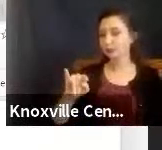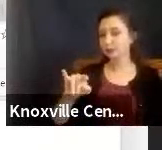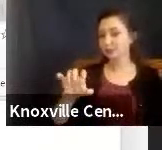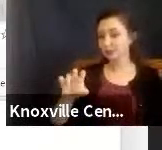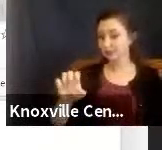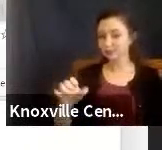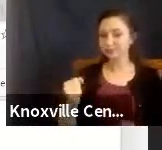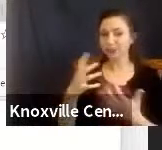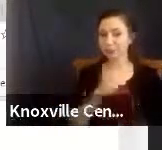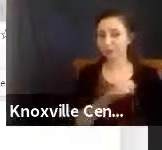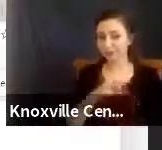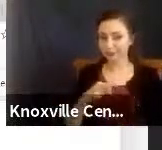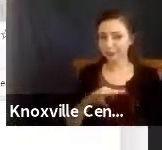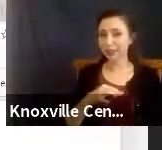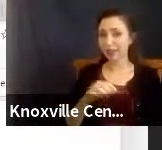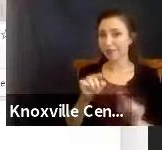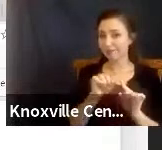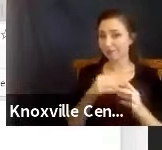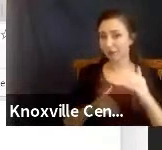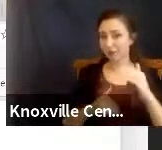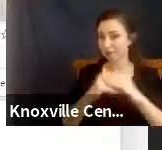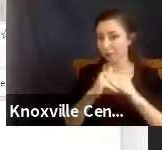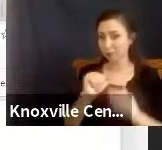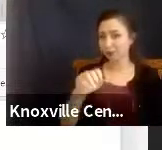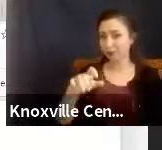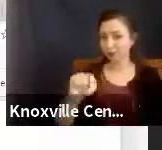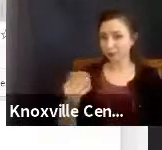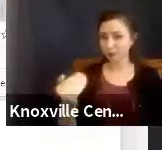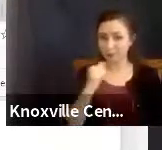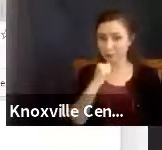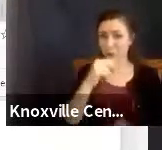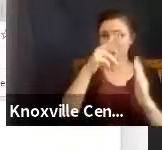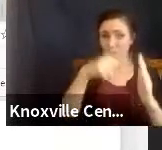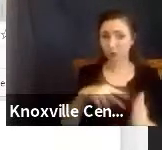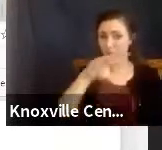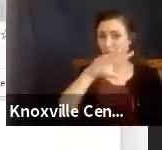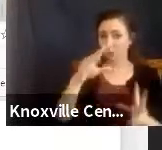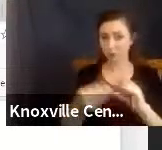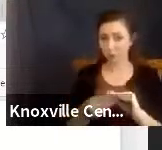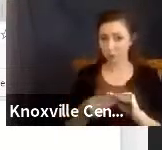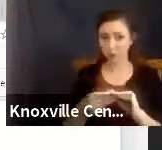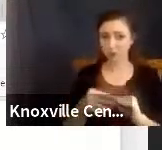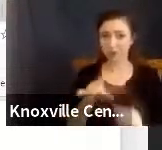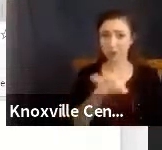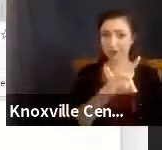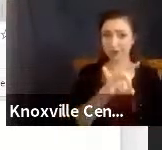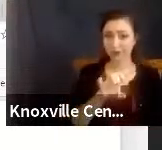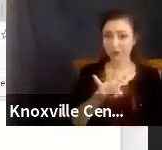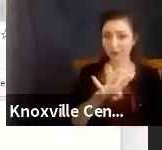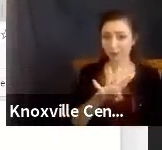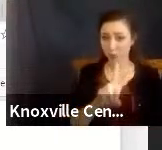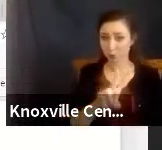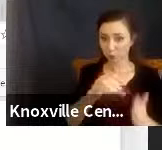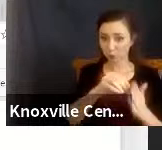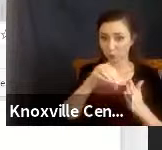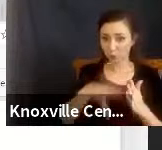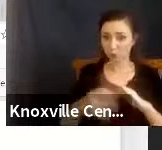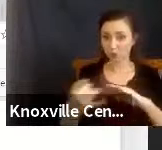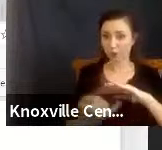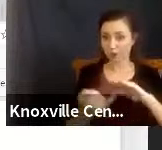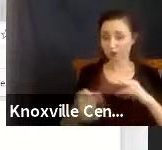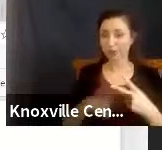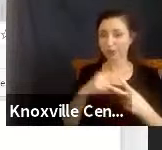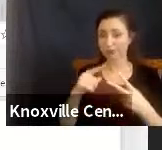through September the 15th. And so I'm not going to read that to you, but today's total is 842 students and